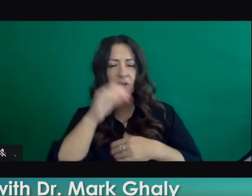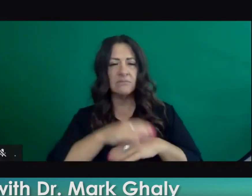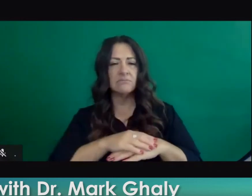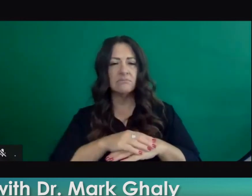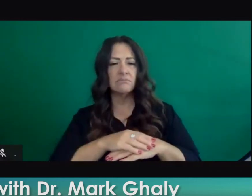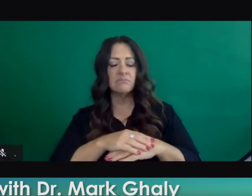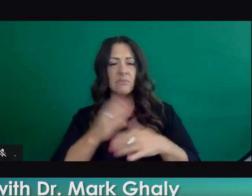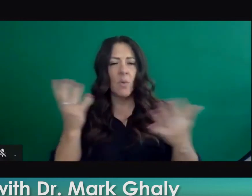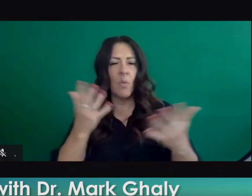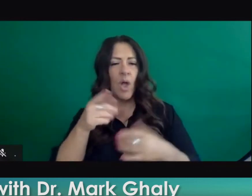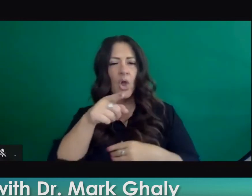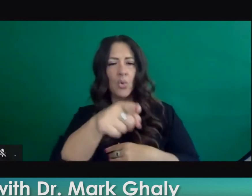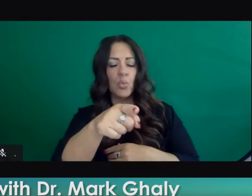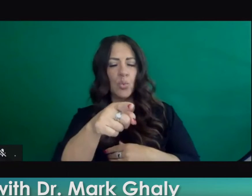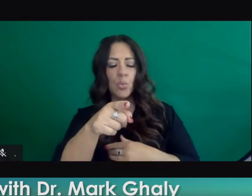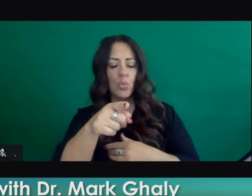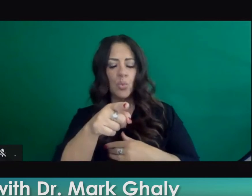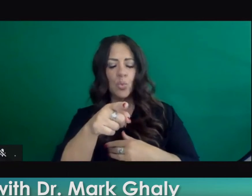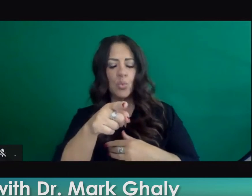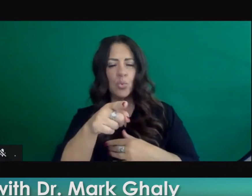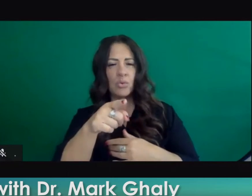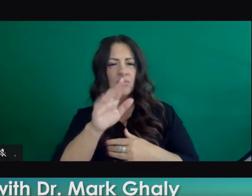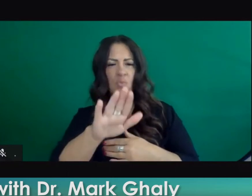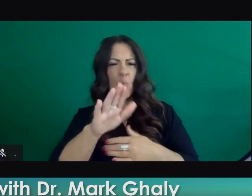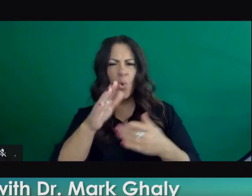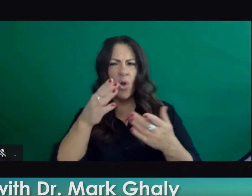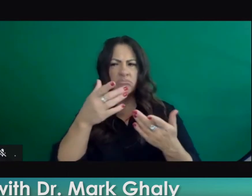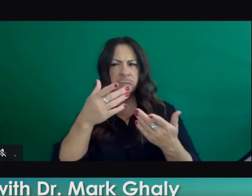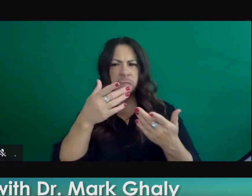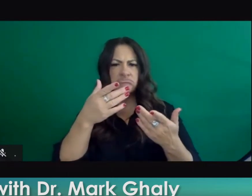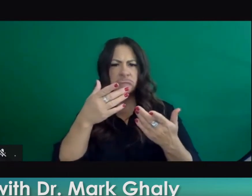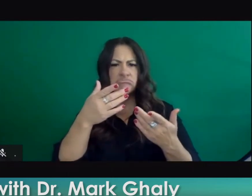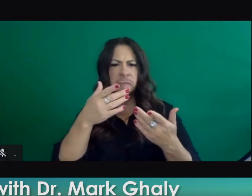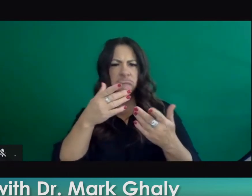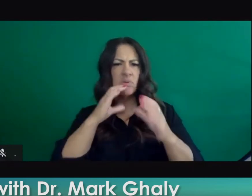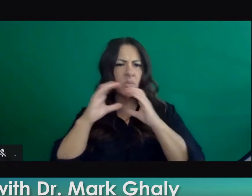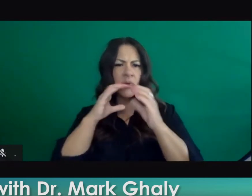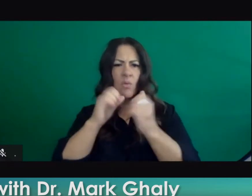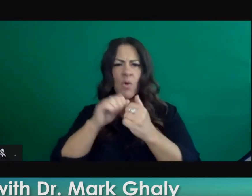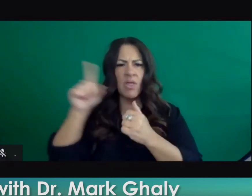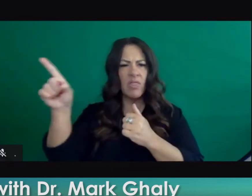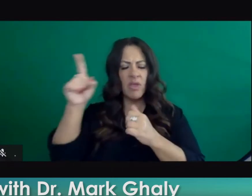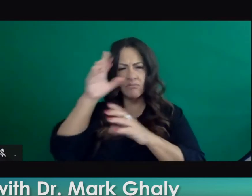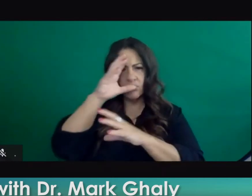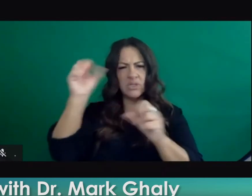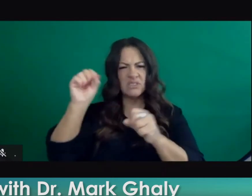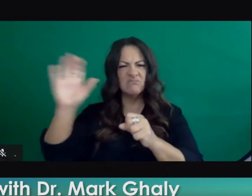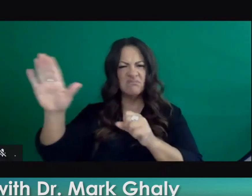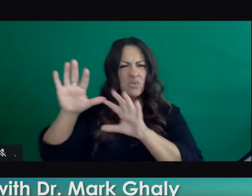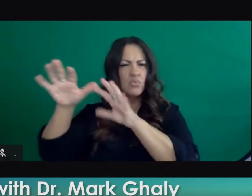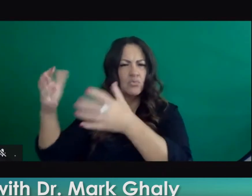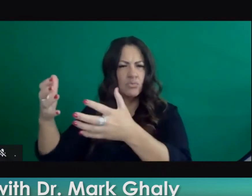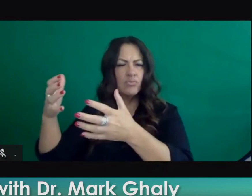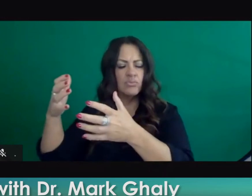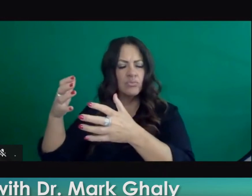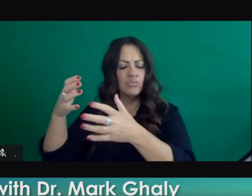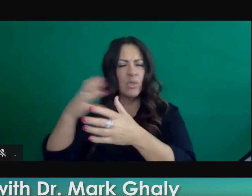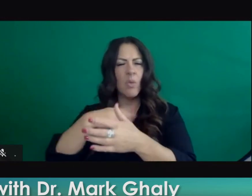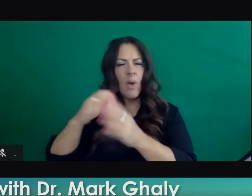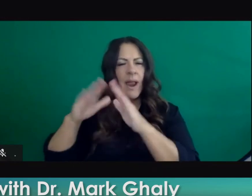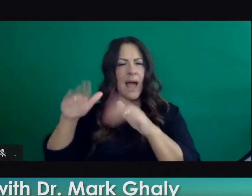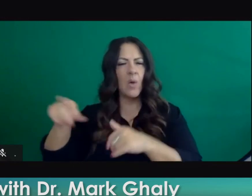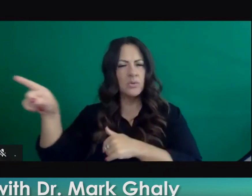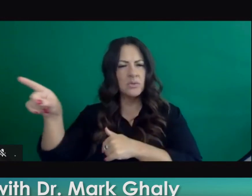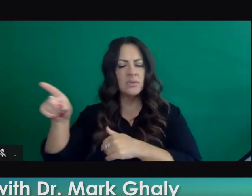are you guys at with the administration's push? Where are we at with the vaccine? And how are you folks interacting